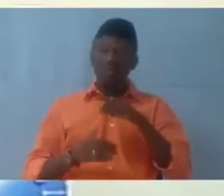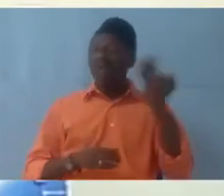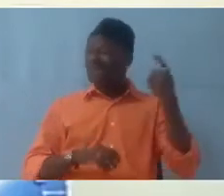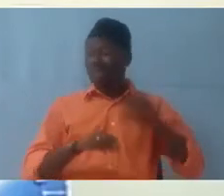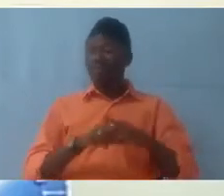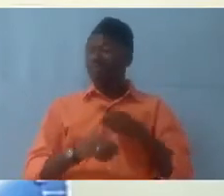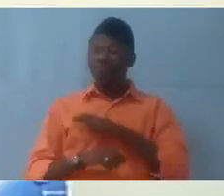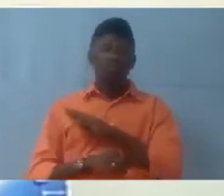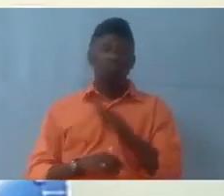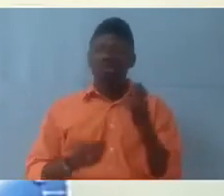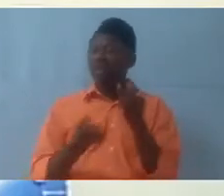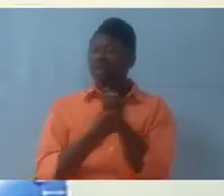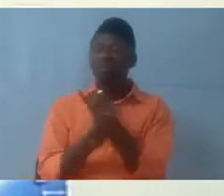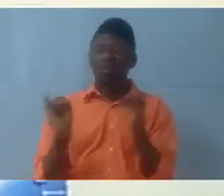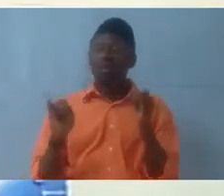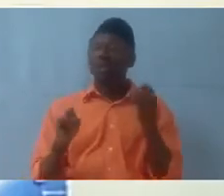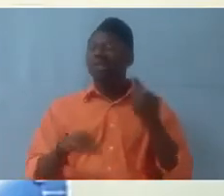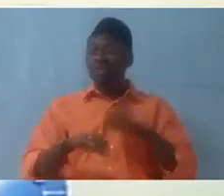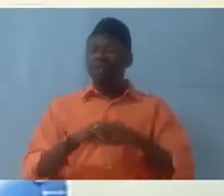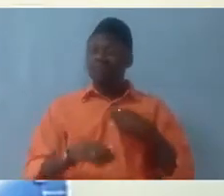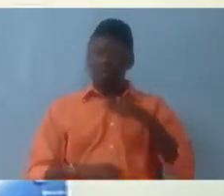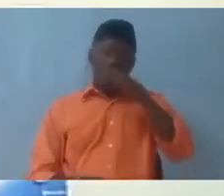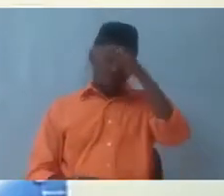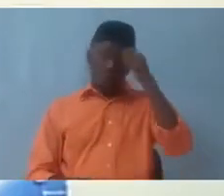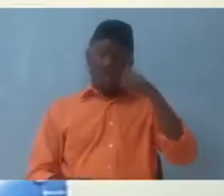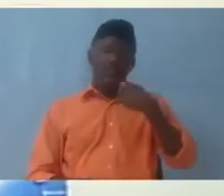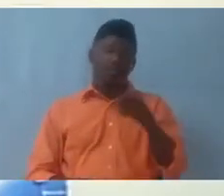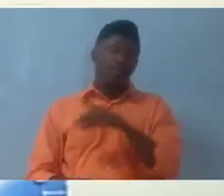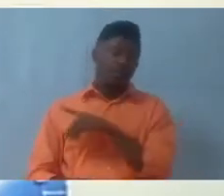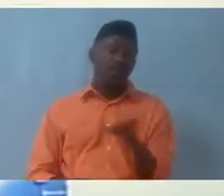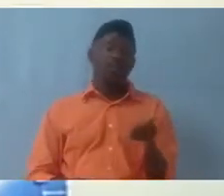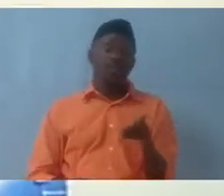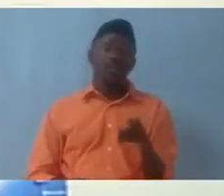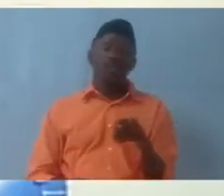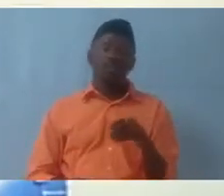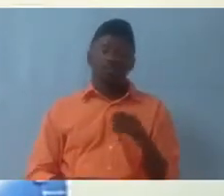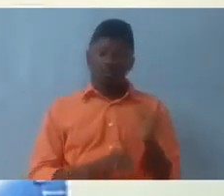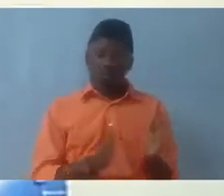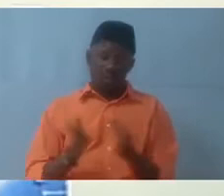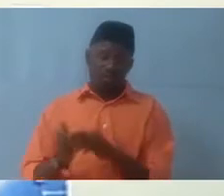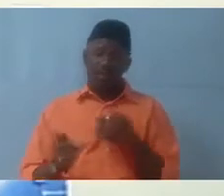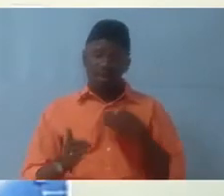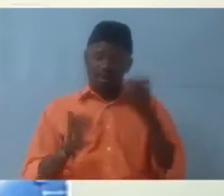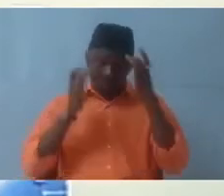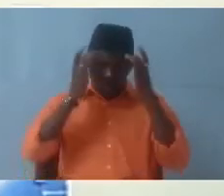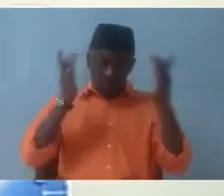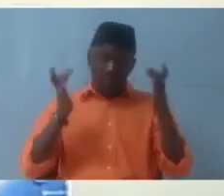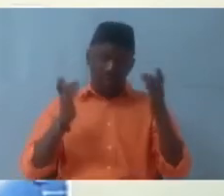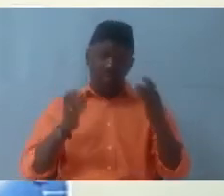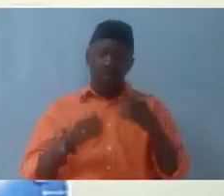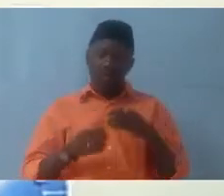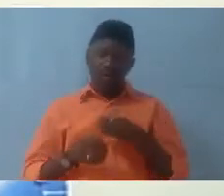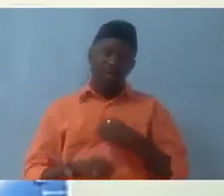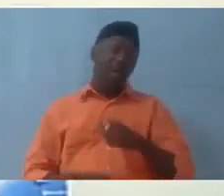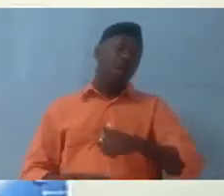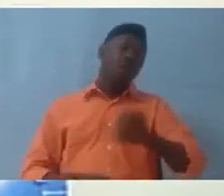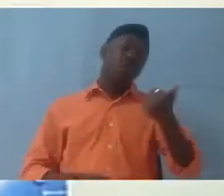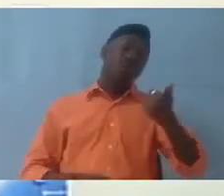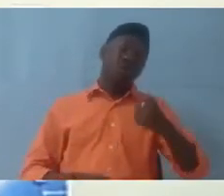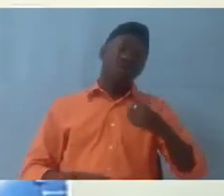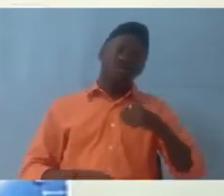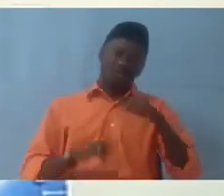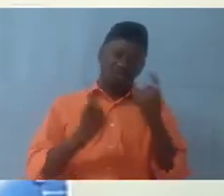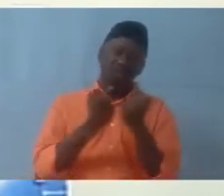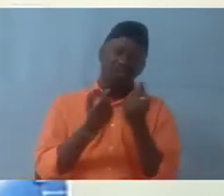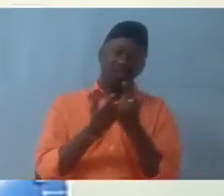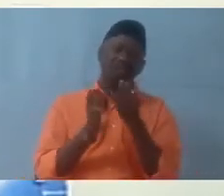bi mo fa doon liggéey. Because aside my experience, gannaaw nak li nga xamné ni moma dal, there were other incidents happening at the